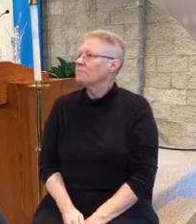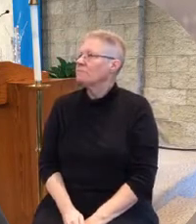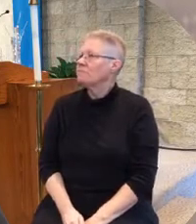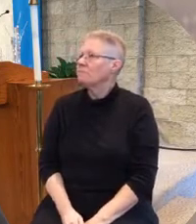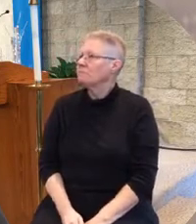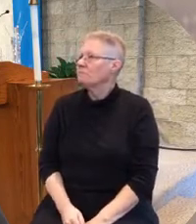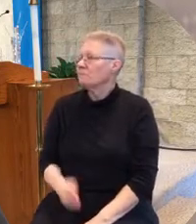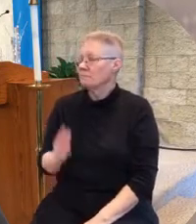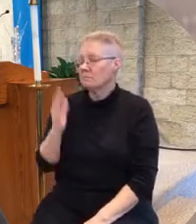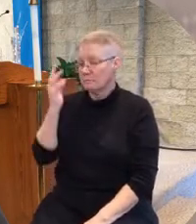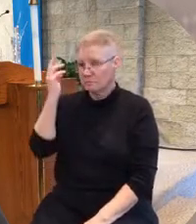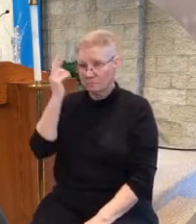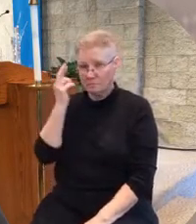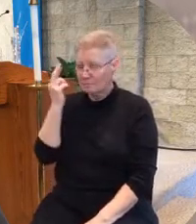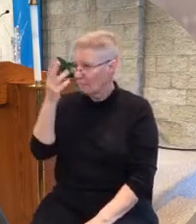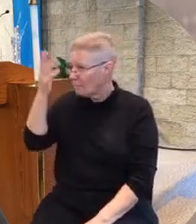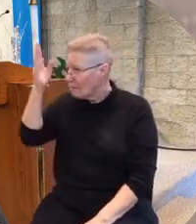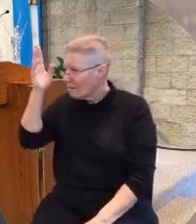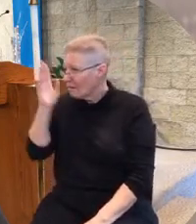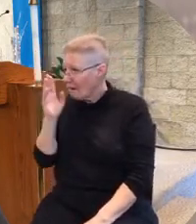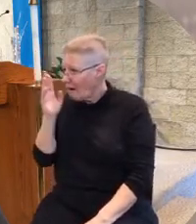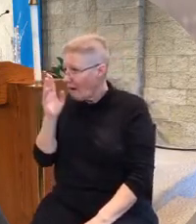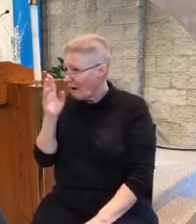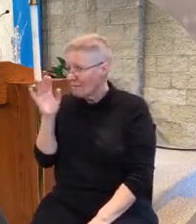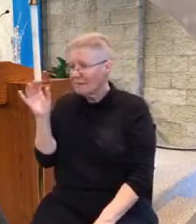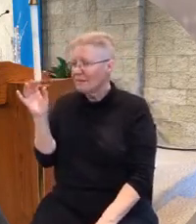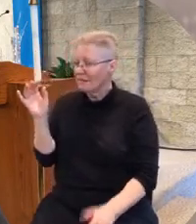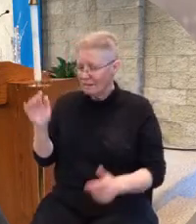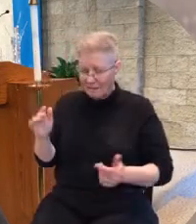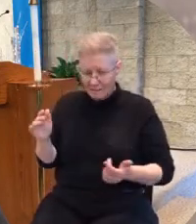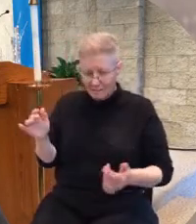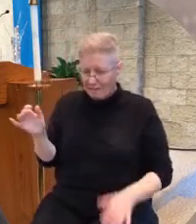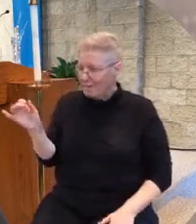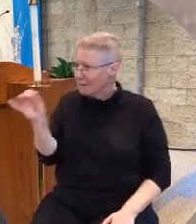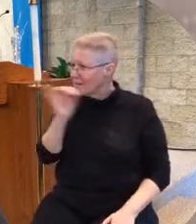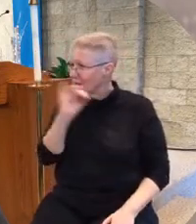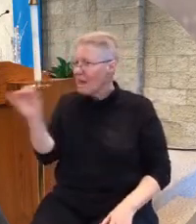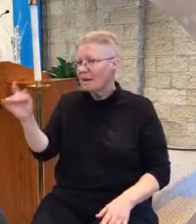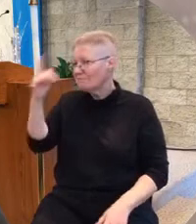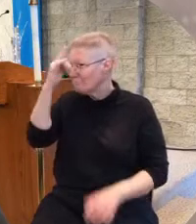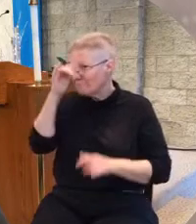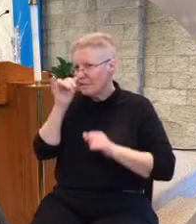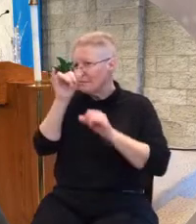Because God, life, the infinite, is good, y'all.